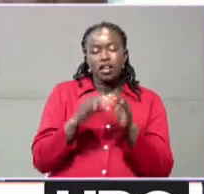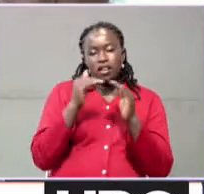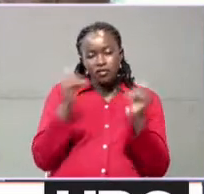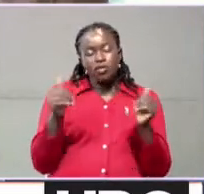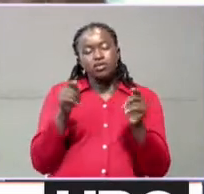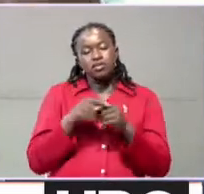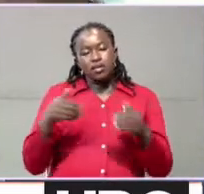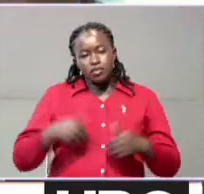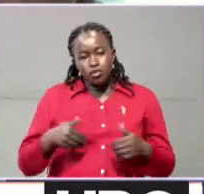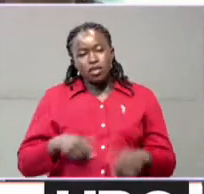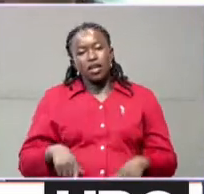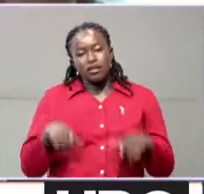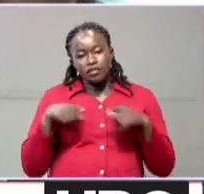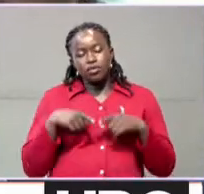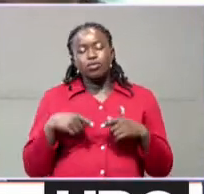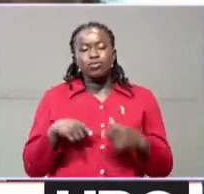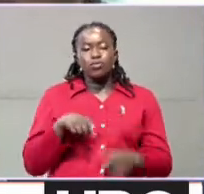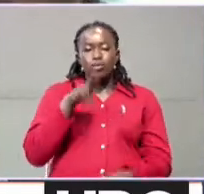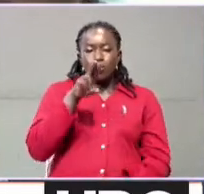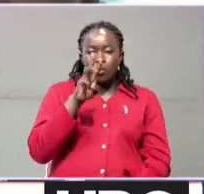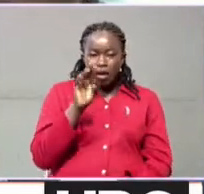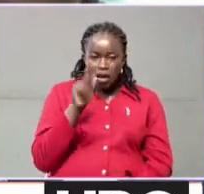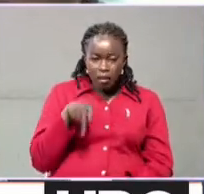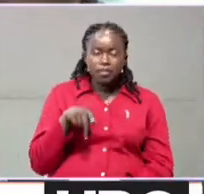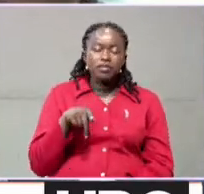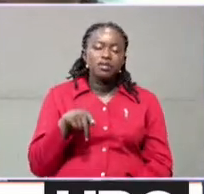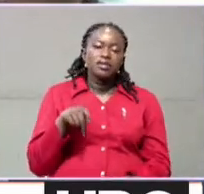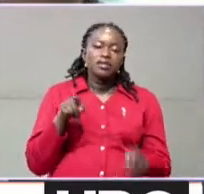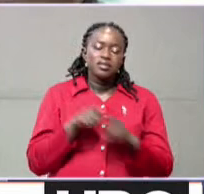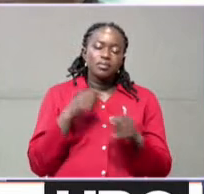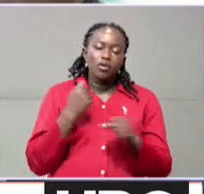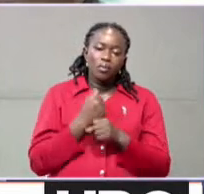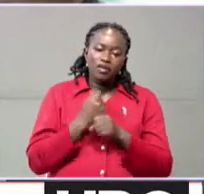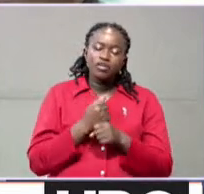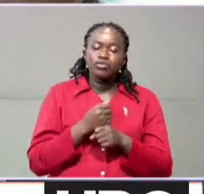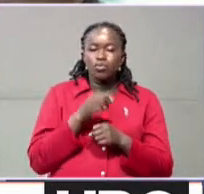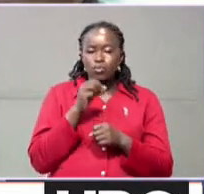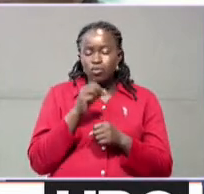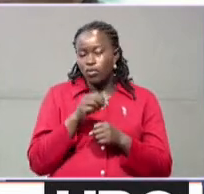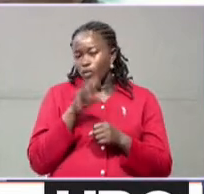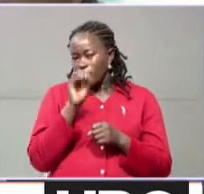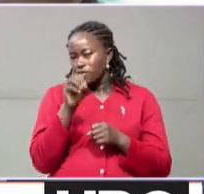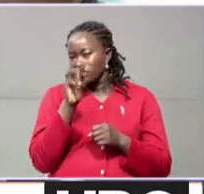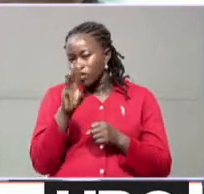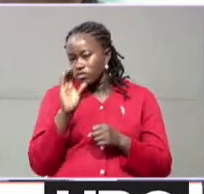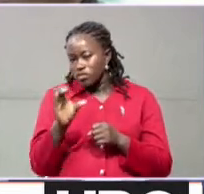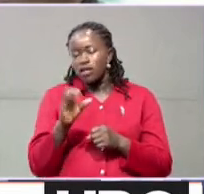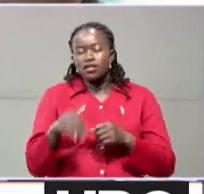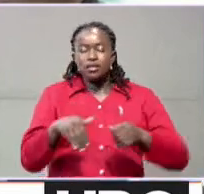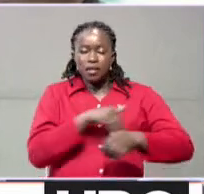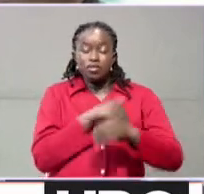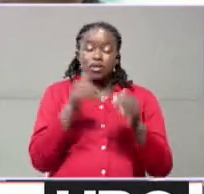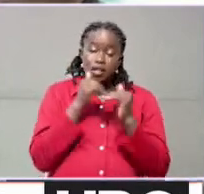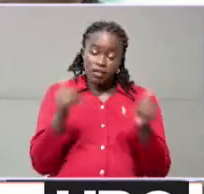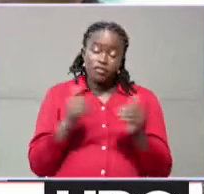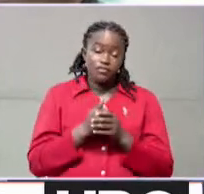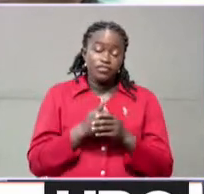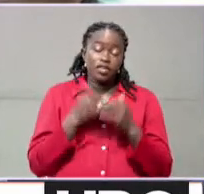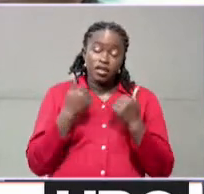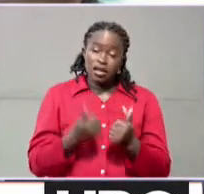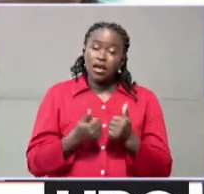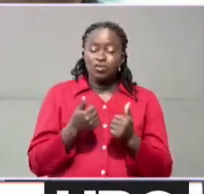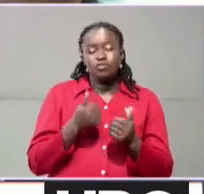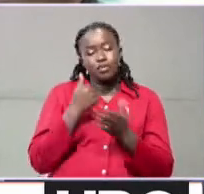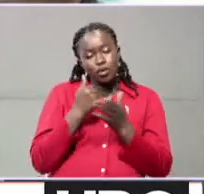livelihood or web and operational wealth creation at sub county levels community recommendation since the government is of the